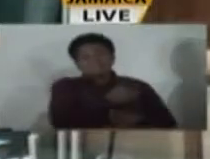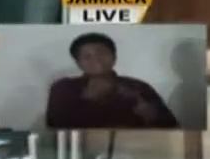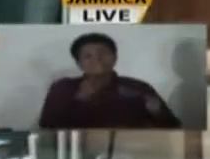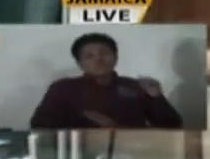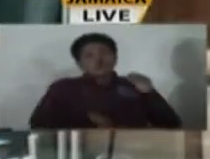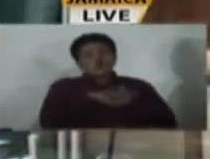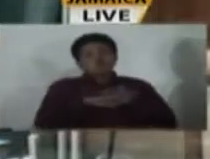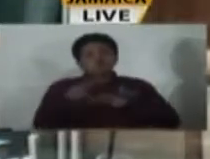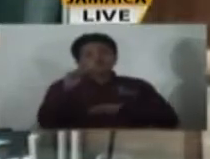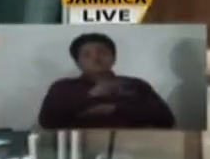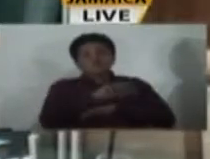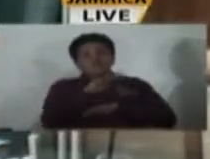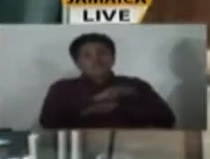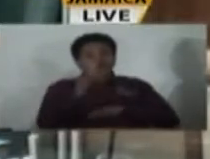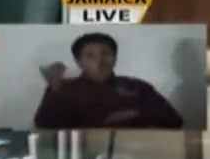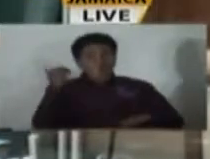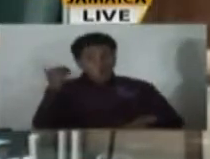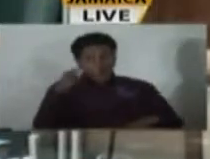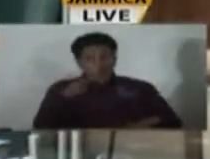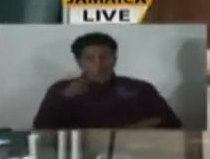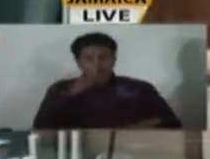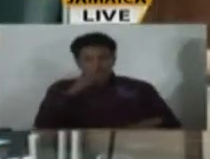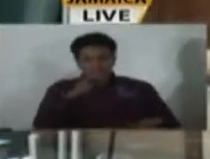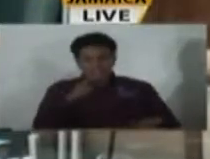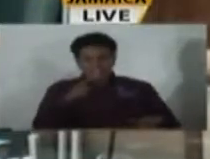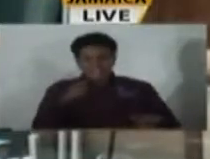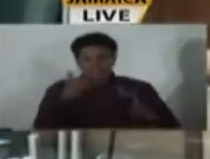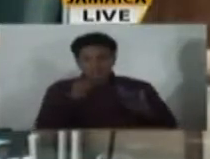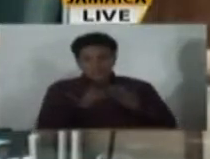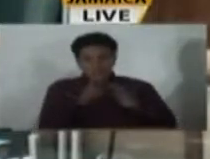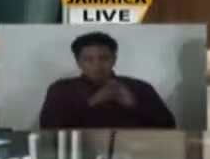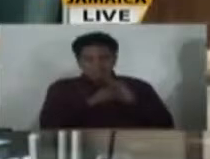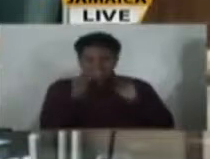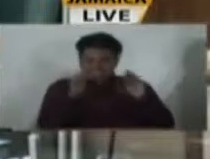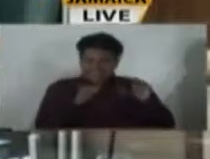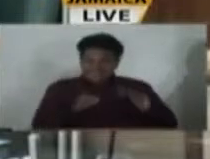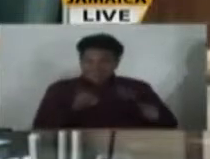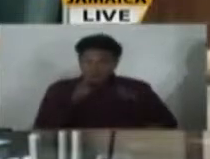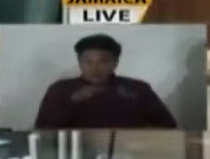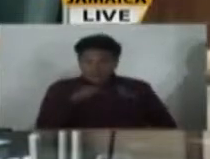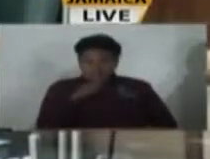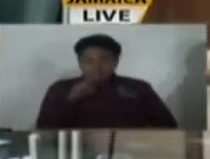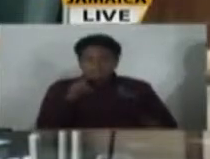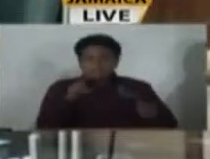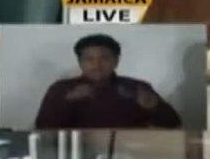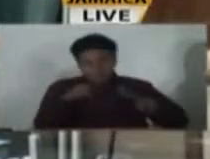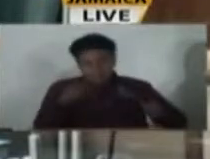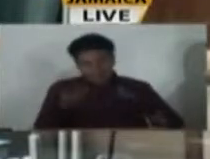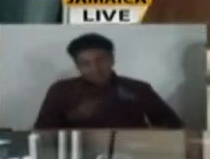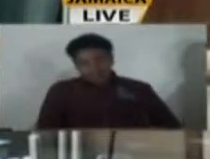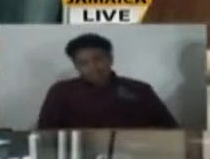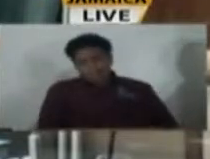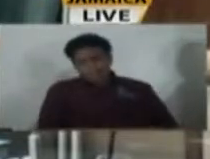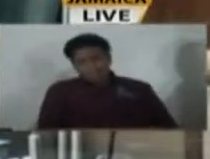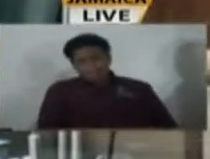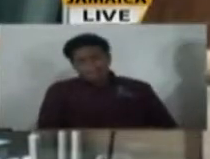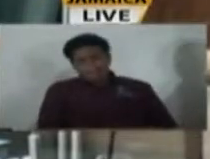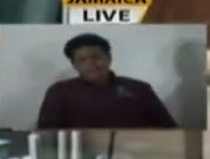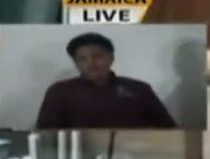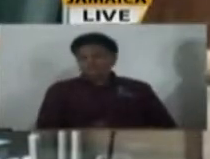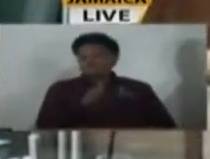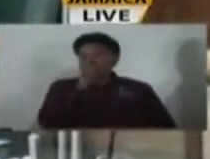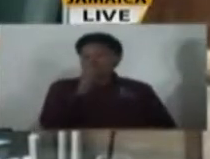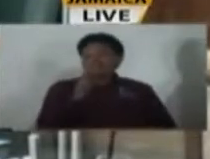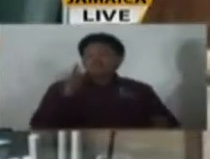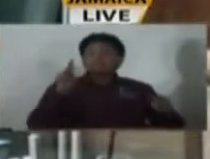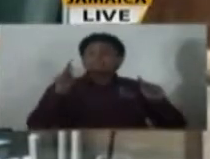2 days ago, are benefited from the good policy, and that is people, Madam Speaker. So it is people